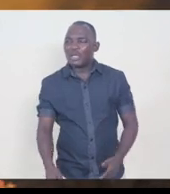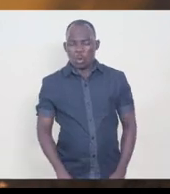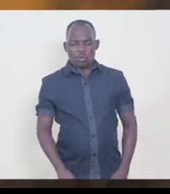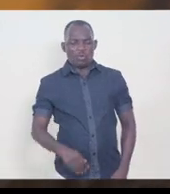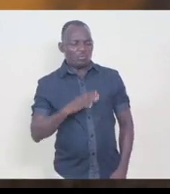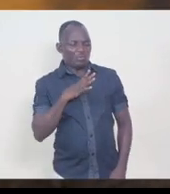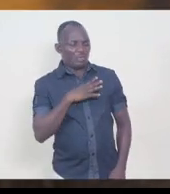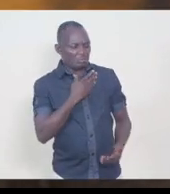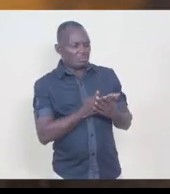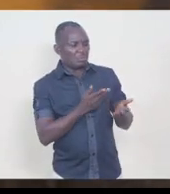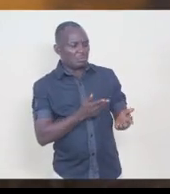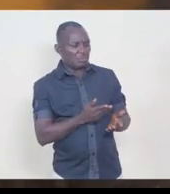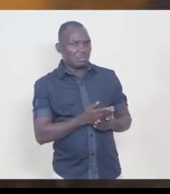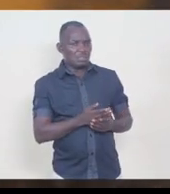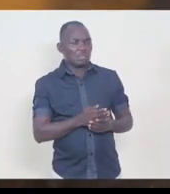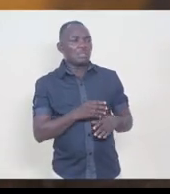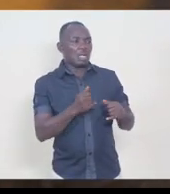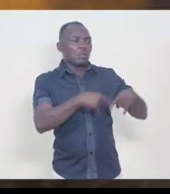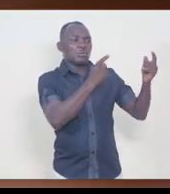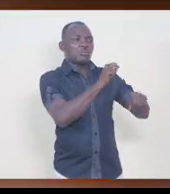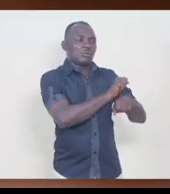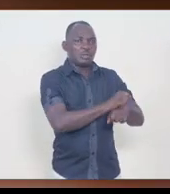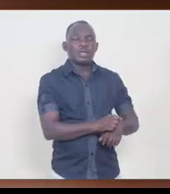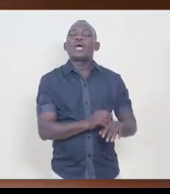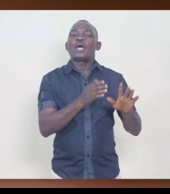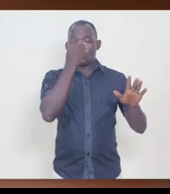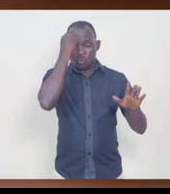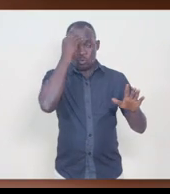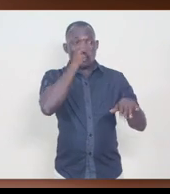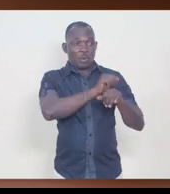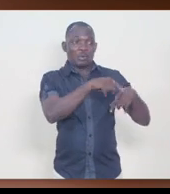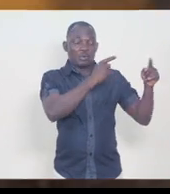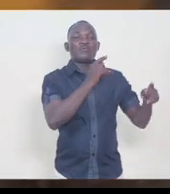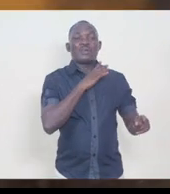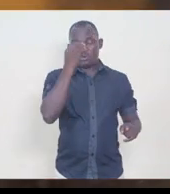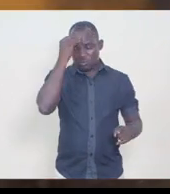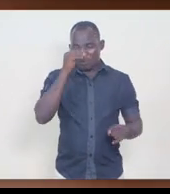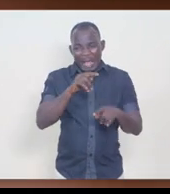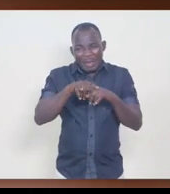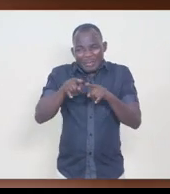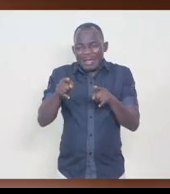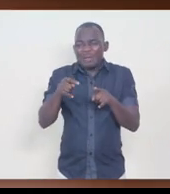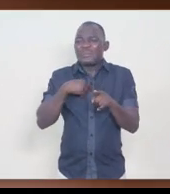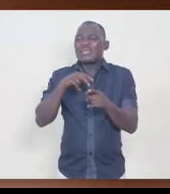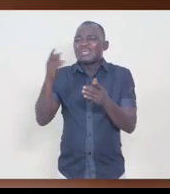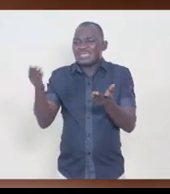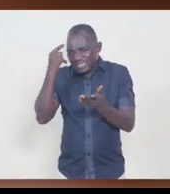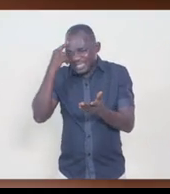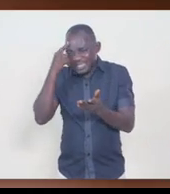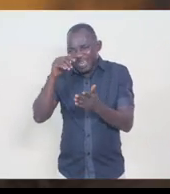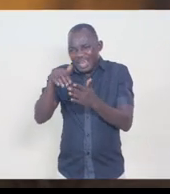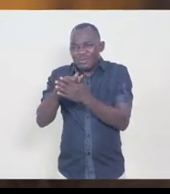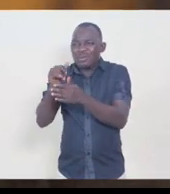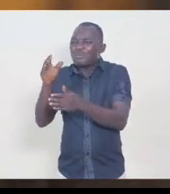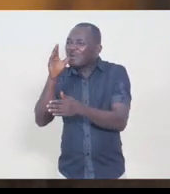She's fine, Ma. She went for work. I know that she's fine and she has gone to work. I mean, how is